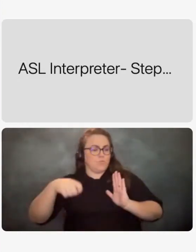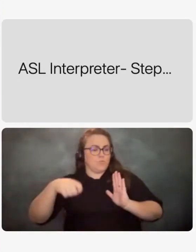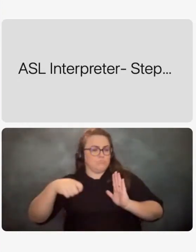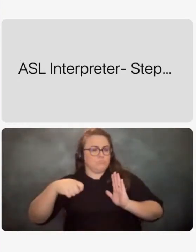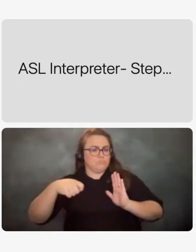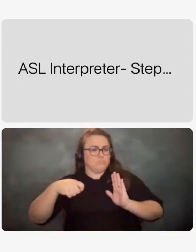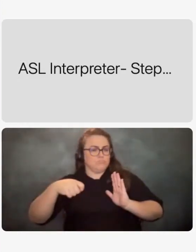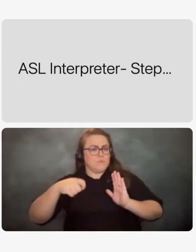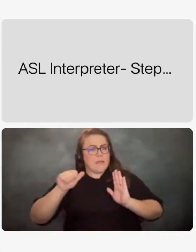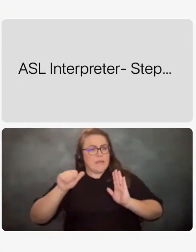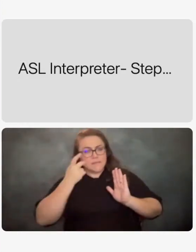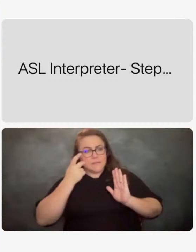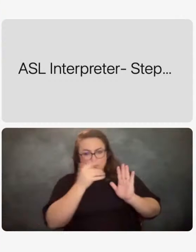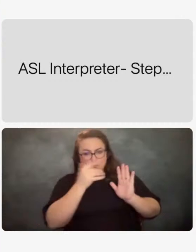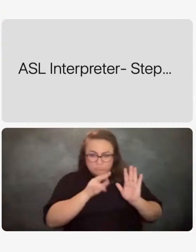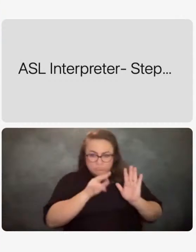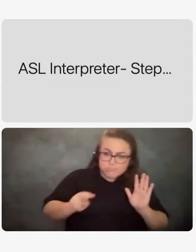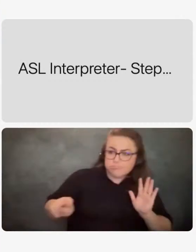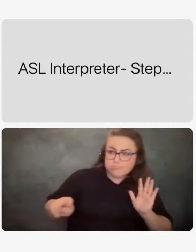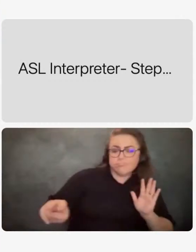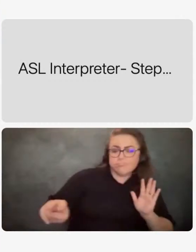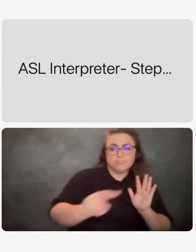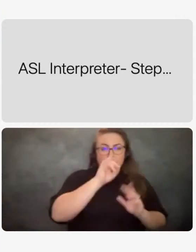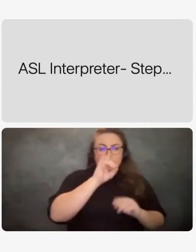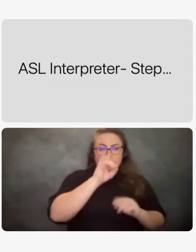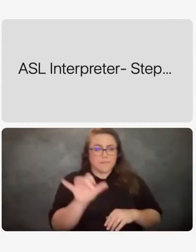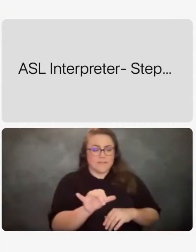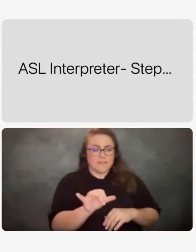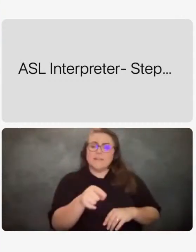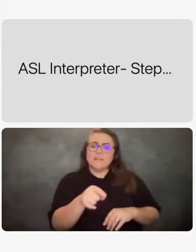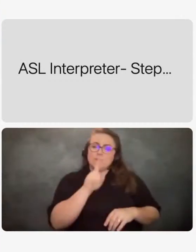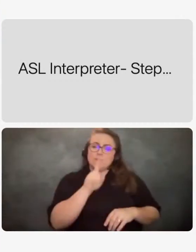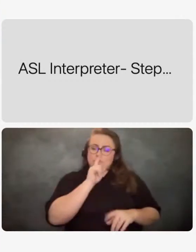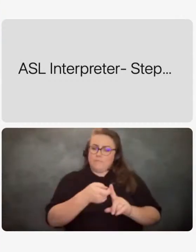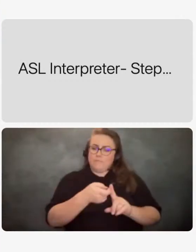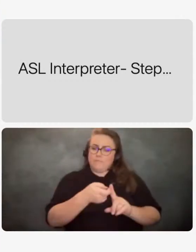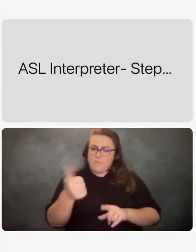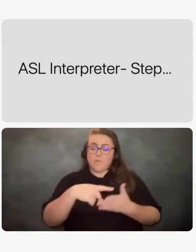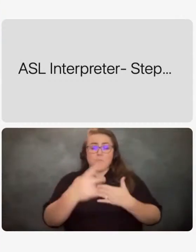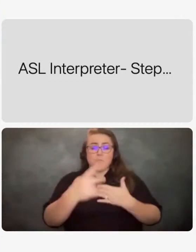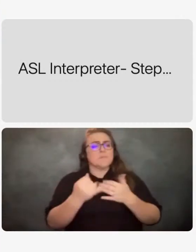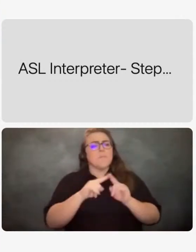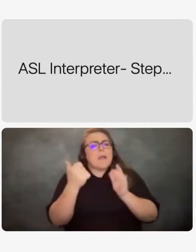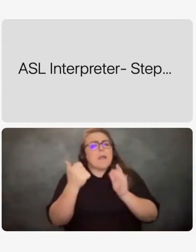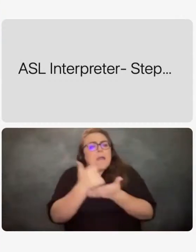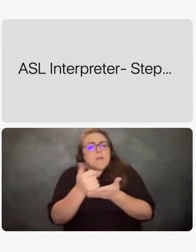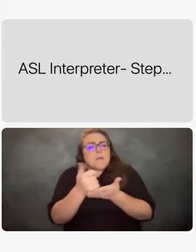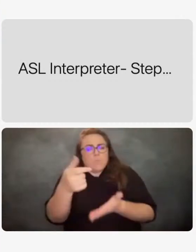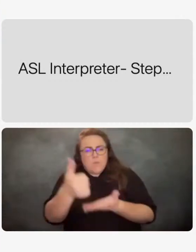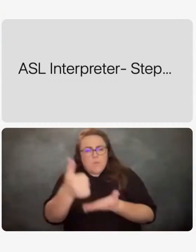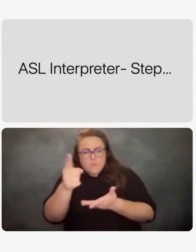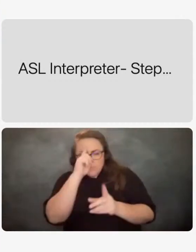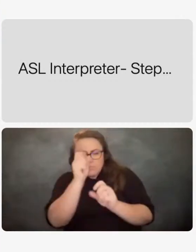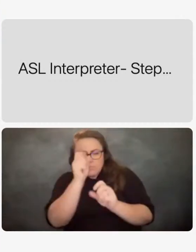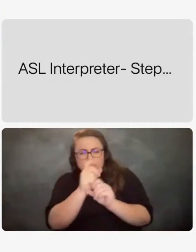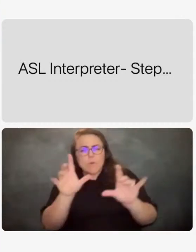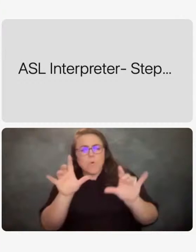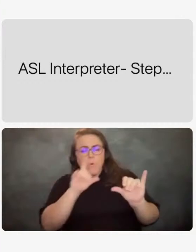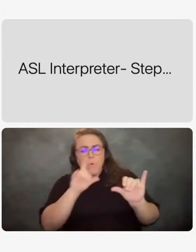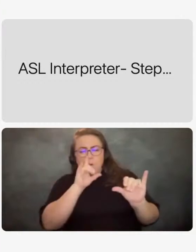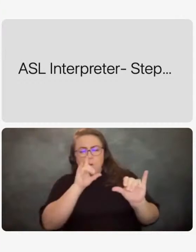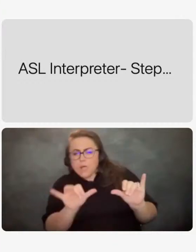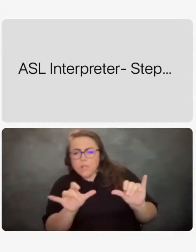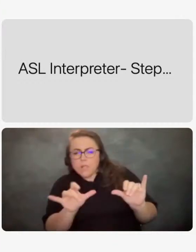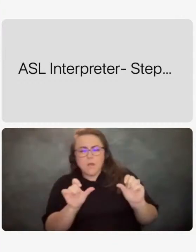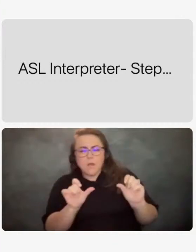other projects, but this just gives you a little more idea of what the spaces could be. So you want to hit play?